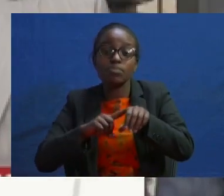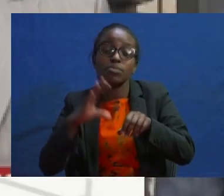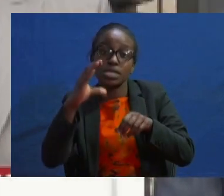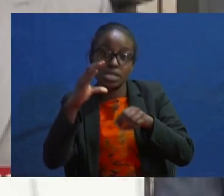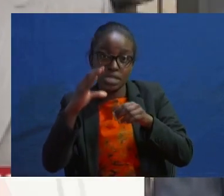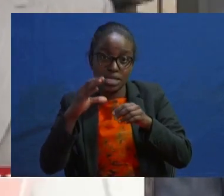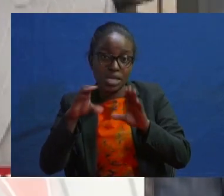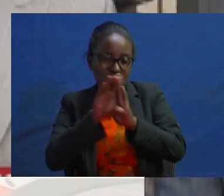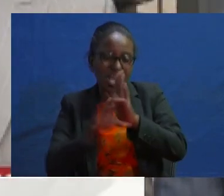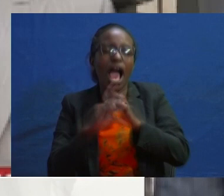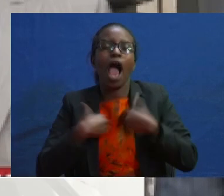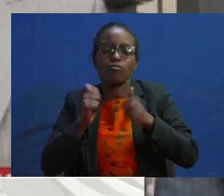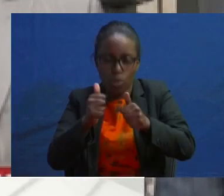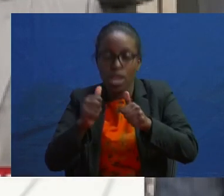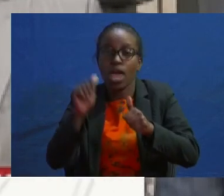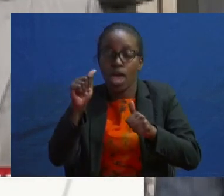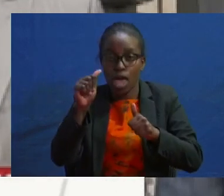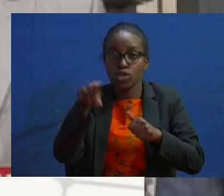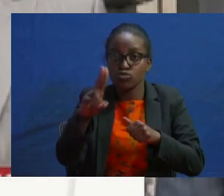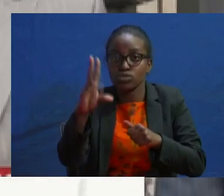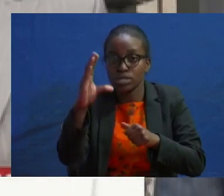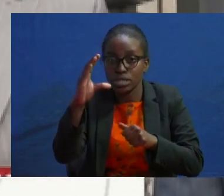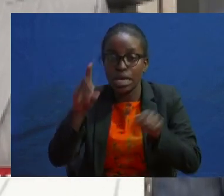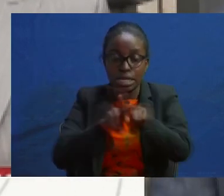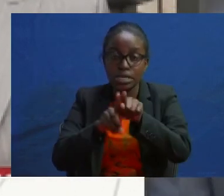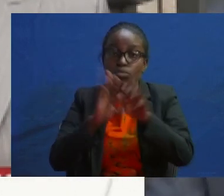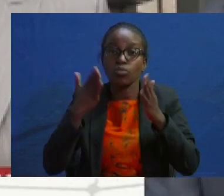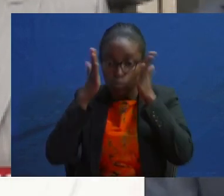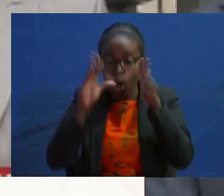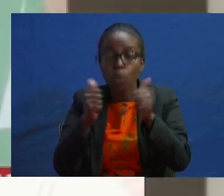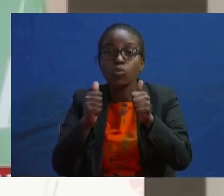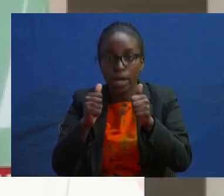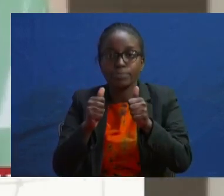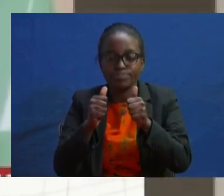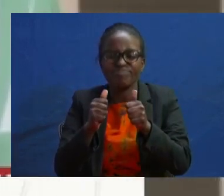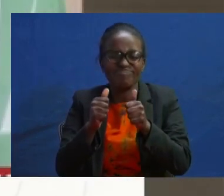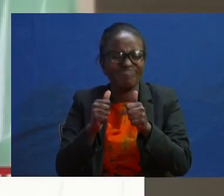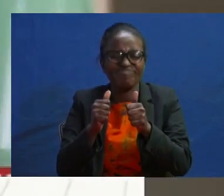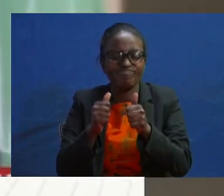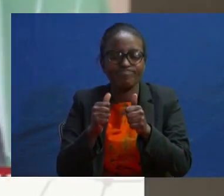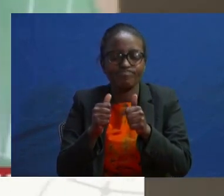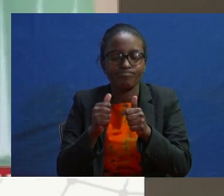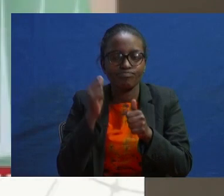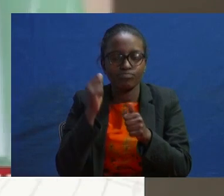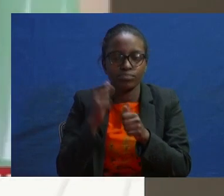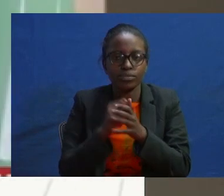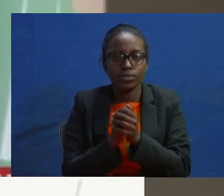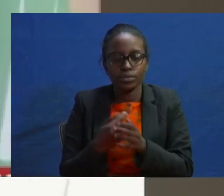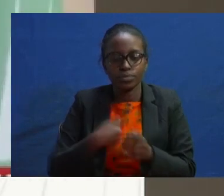AUC position is forbidden from actively getting involved in his country's political affairs. I'm involved in the